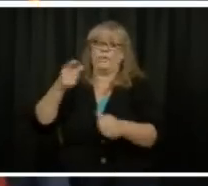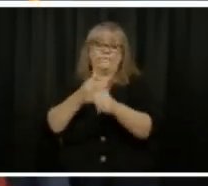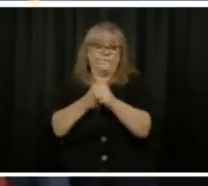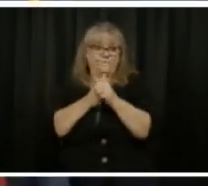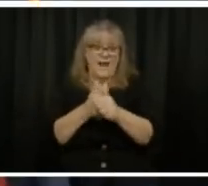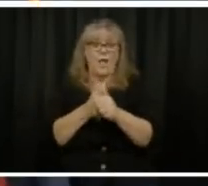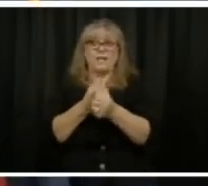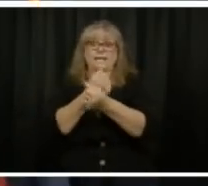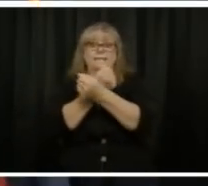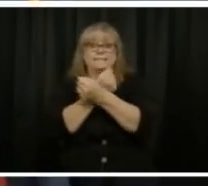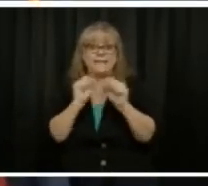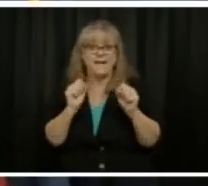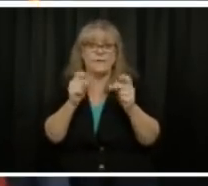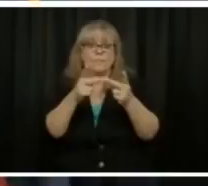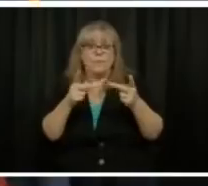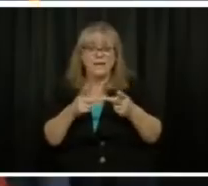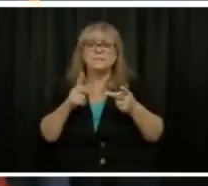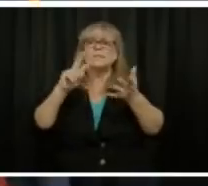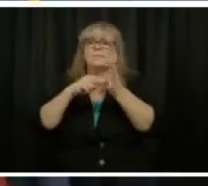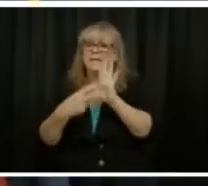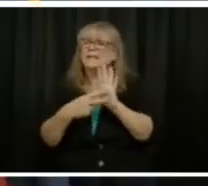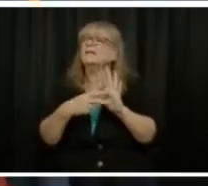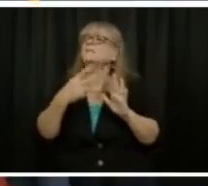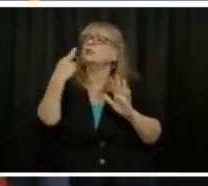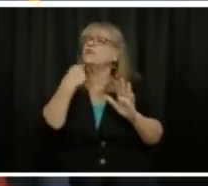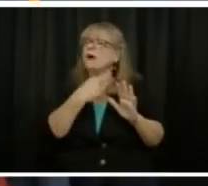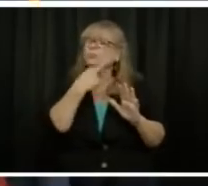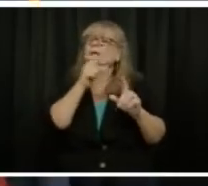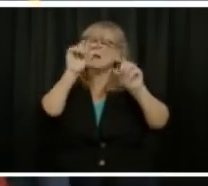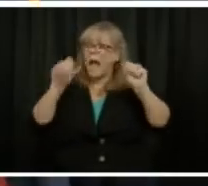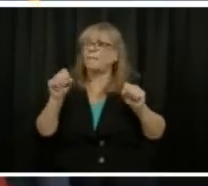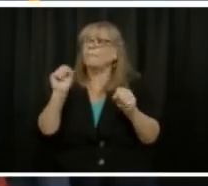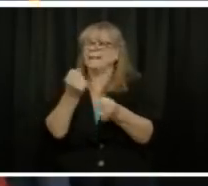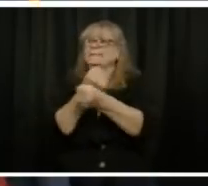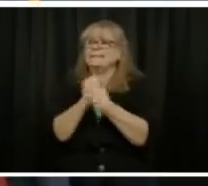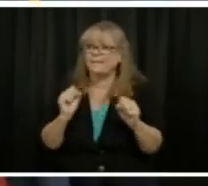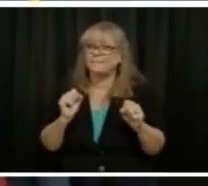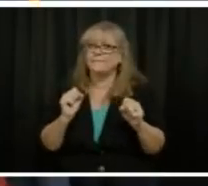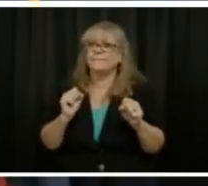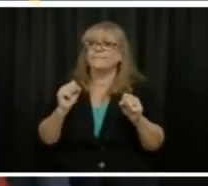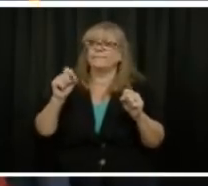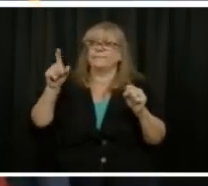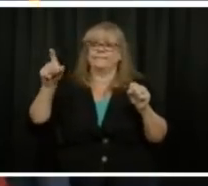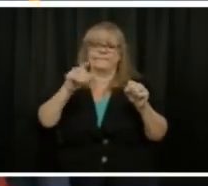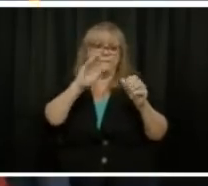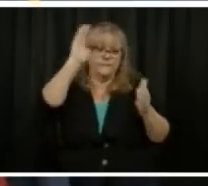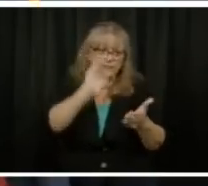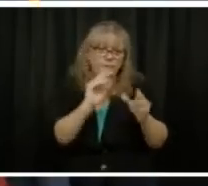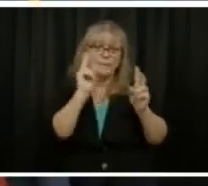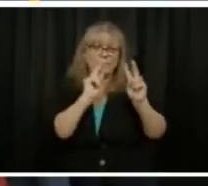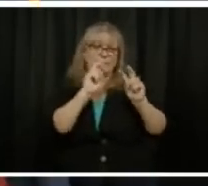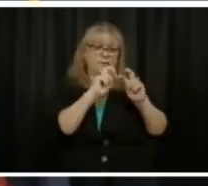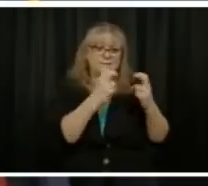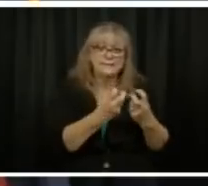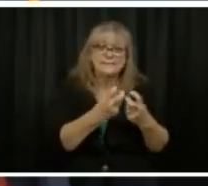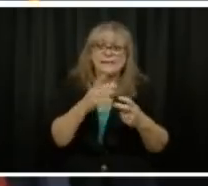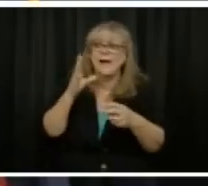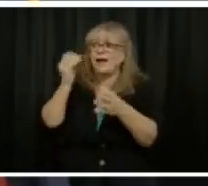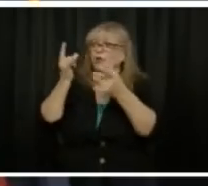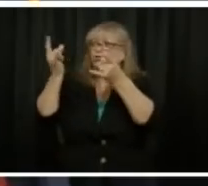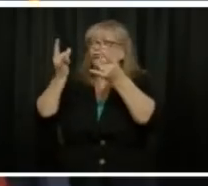reasonably safe place to be, with the outdoor seating, with the 6 feet apart, with the mask wearing of people in the back. So what we've seen in a lot of